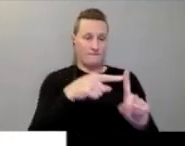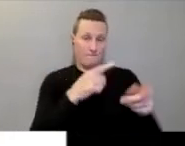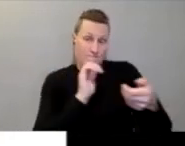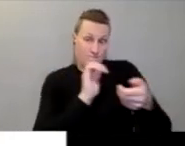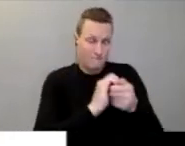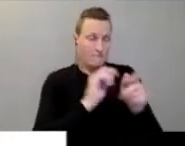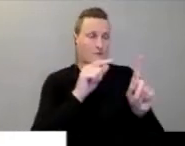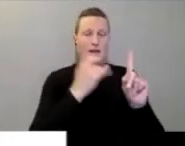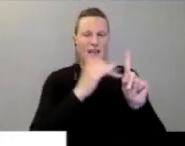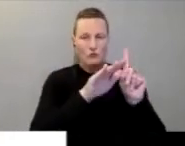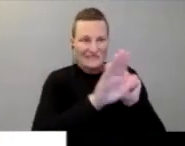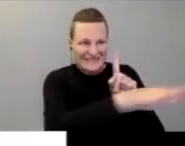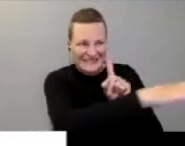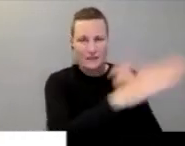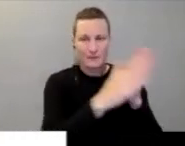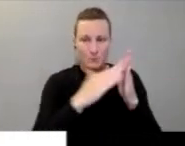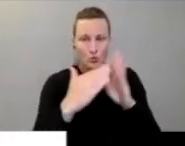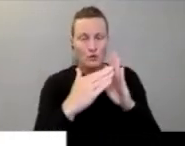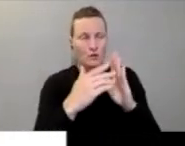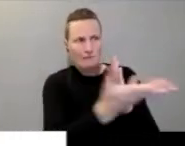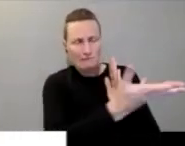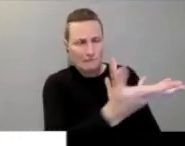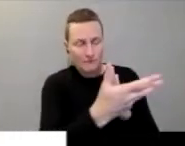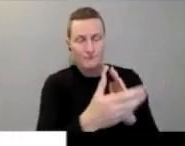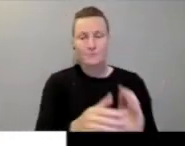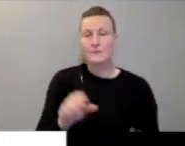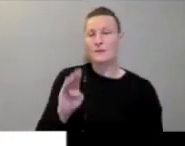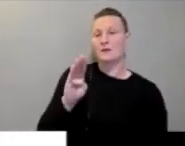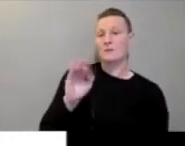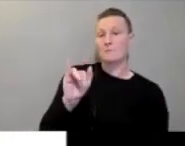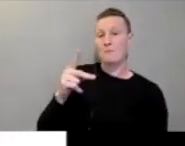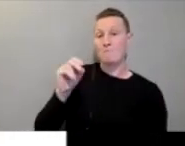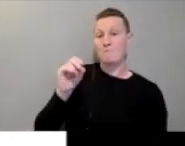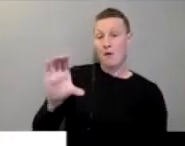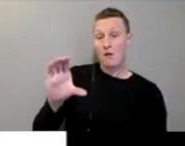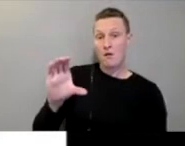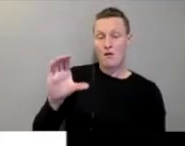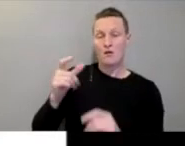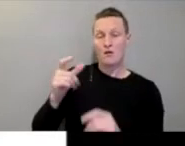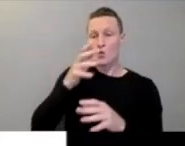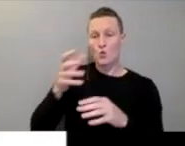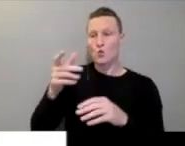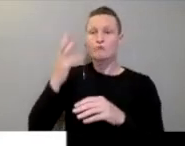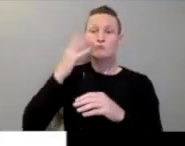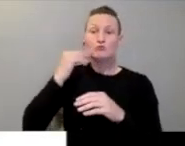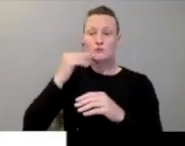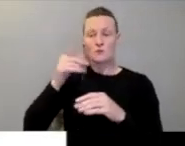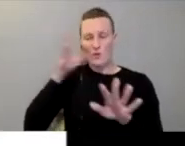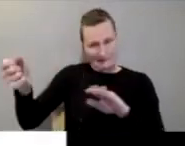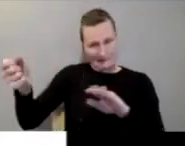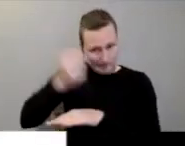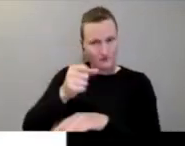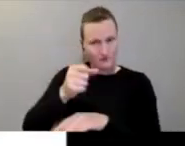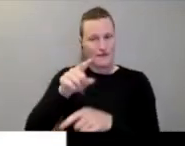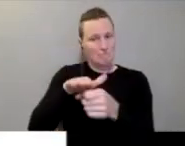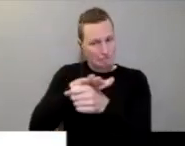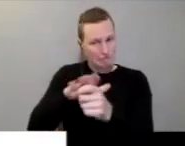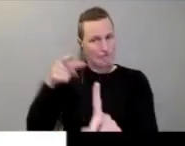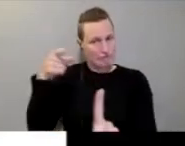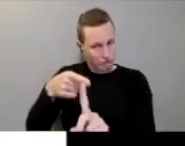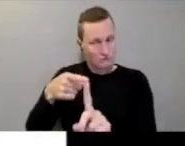at hiring BIPOC curators for that opportunity, and some other pieces that we're kind